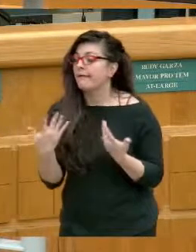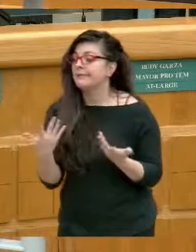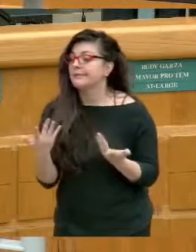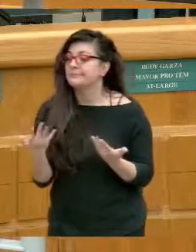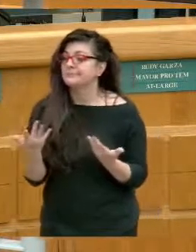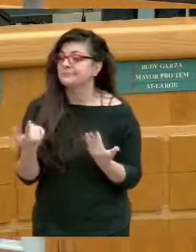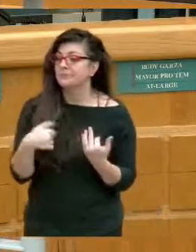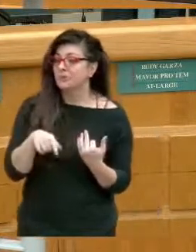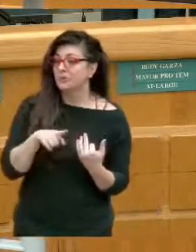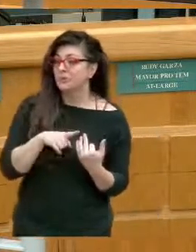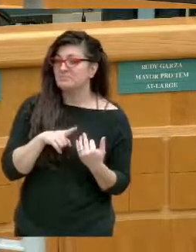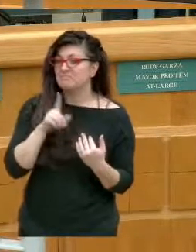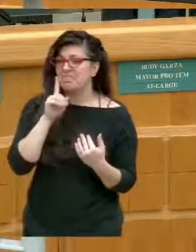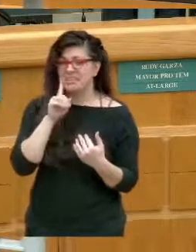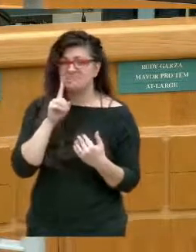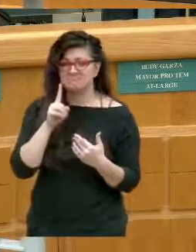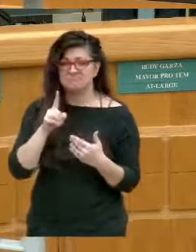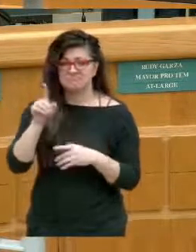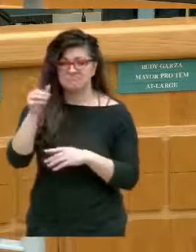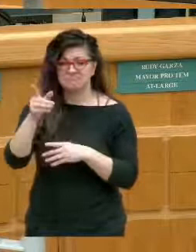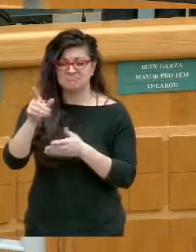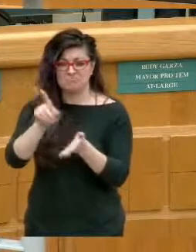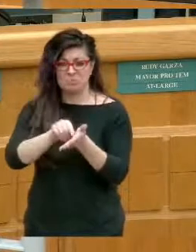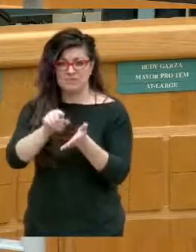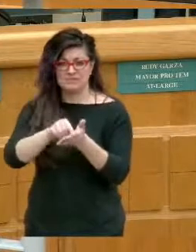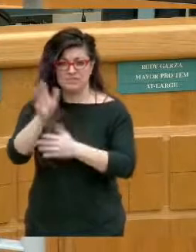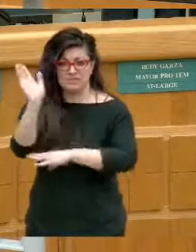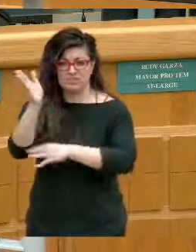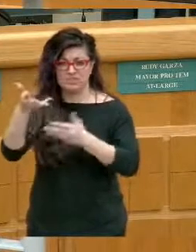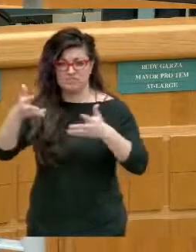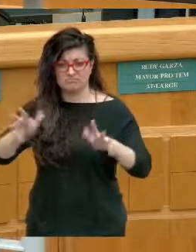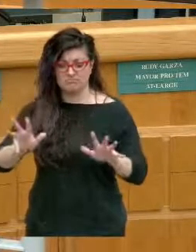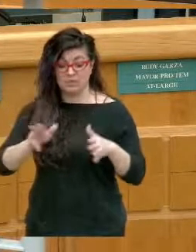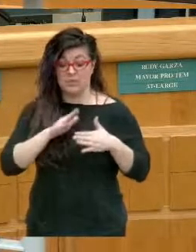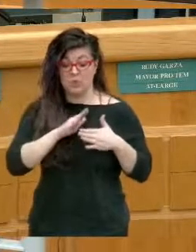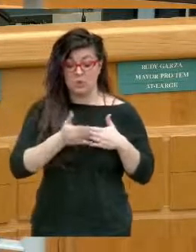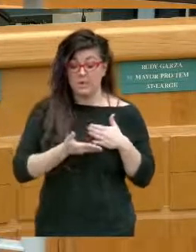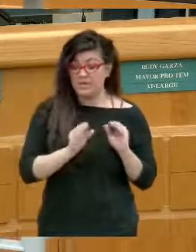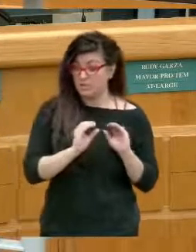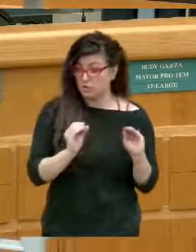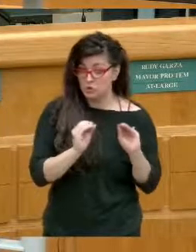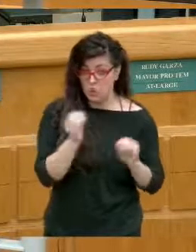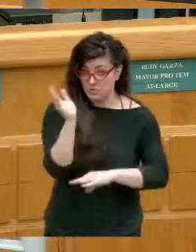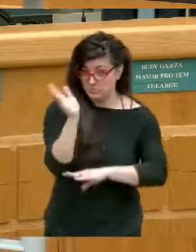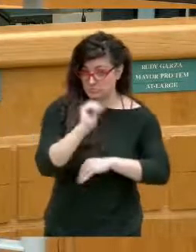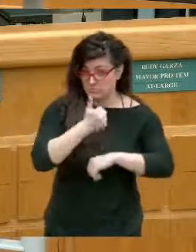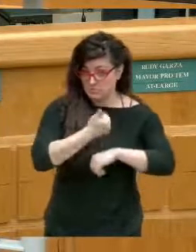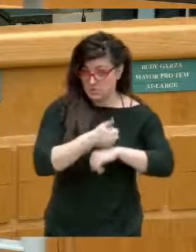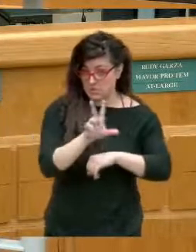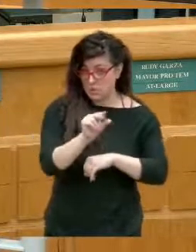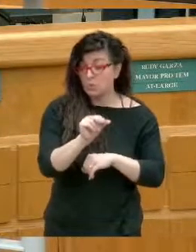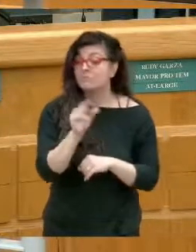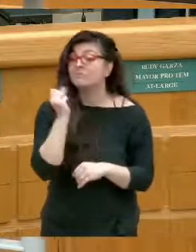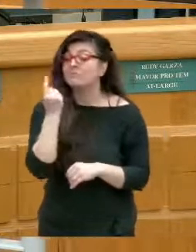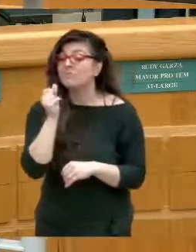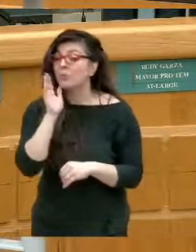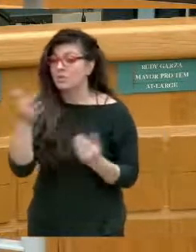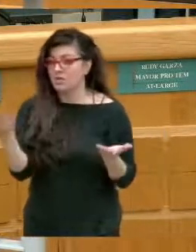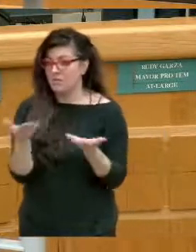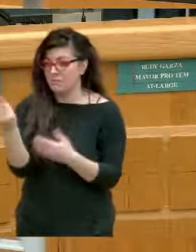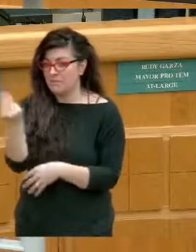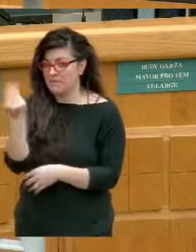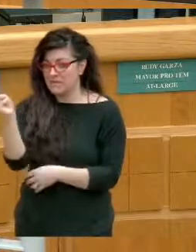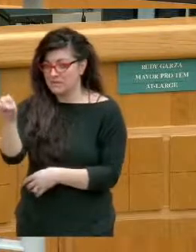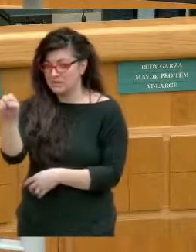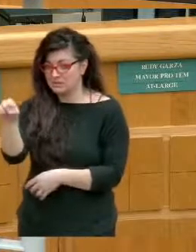I believe this concludes our press conference today. So over the weekend, there won't be any scheduled press conferences, but we'll be back on Monday with our